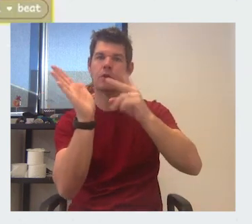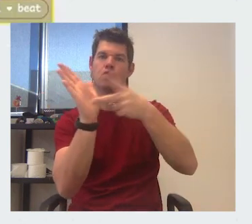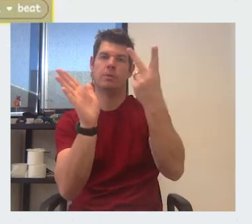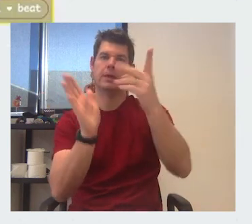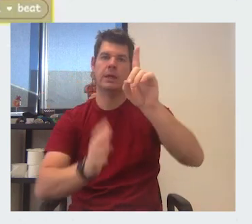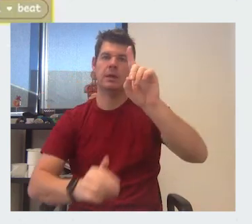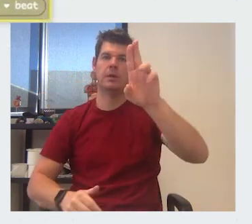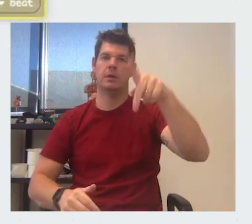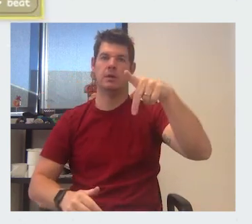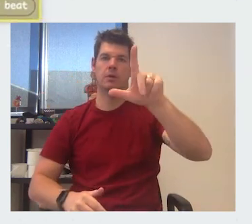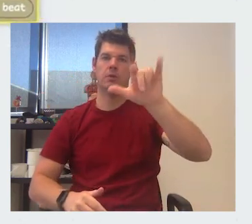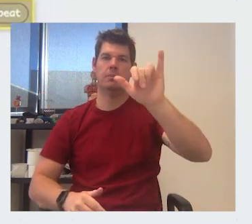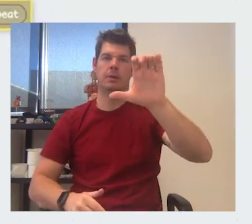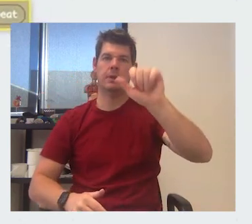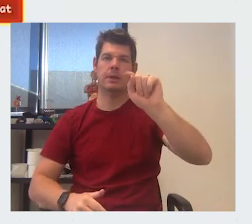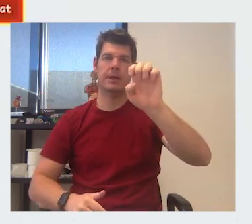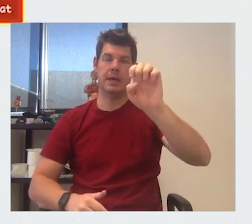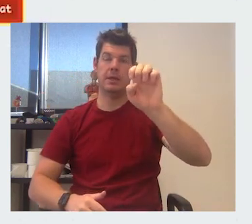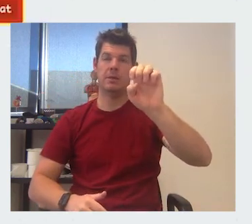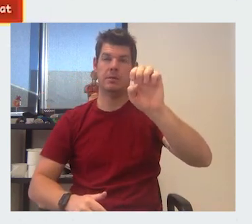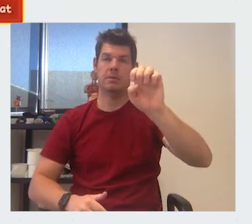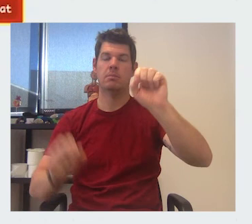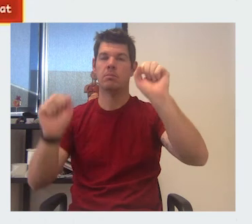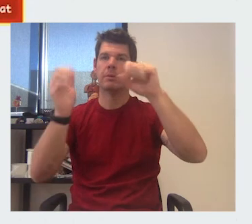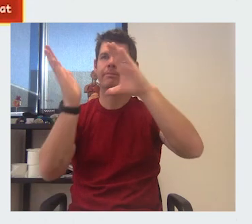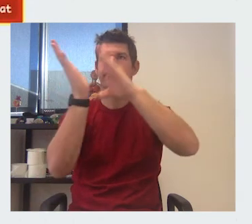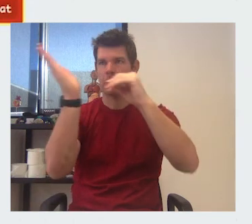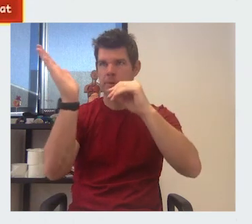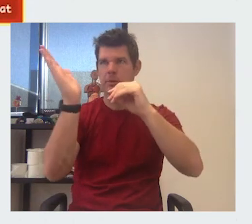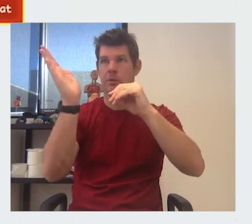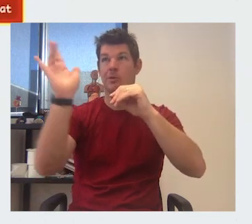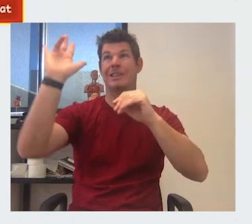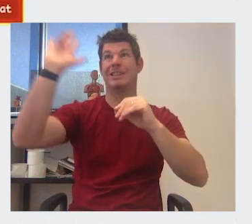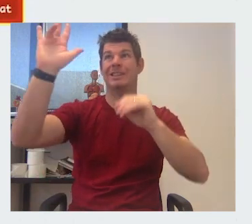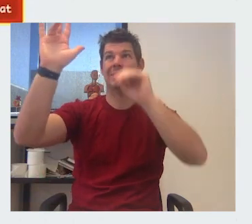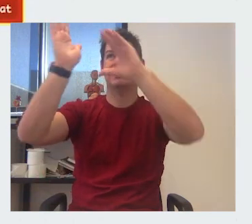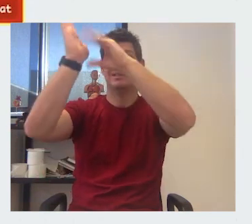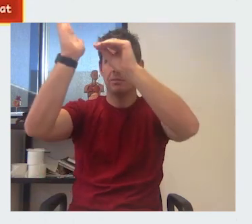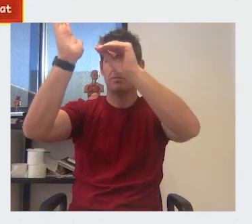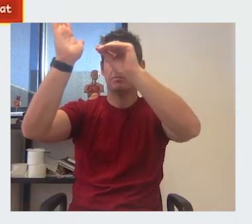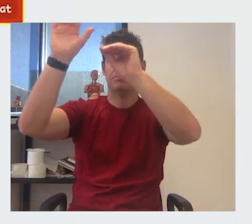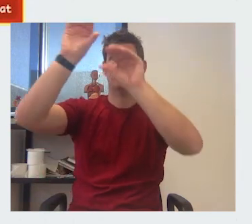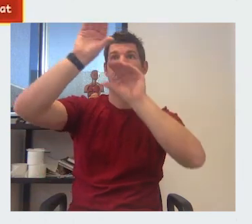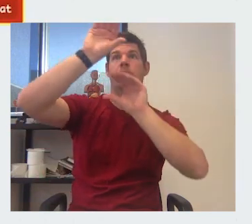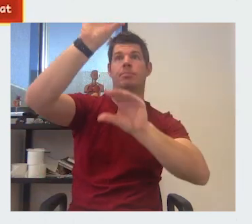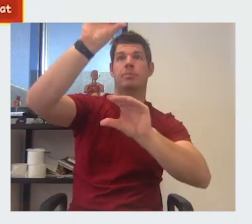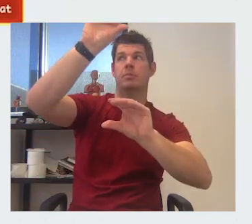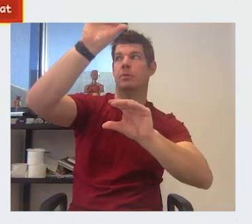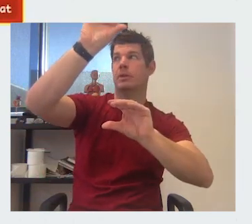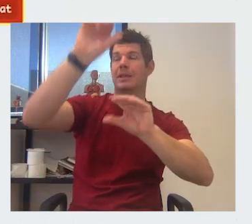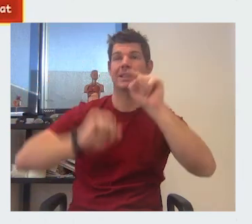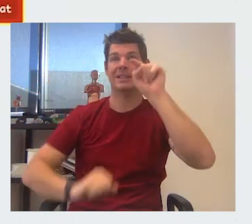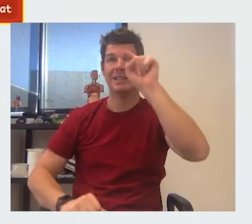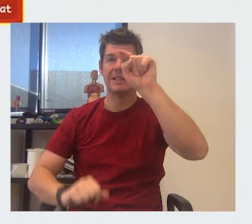like Casey showed you earlier, where you can delete, one of those options is to duplicate a block. So now if you go in, I